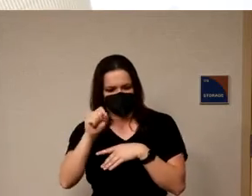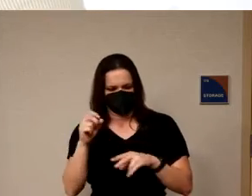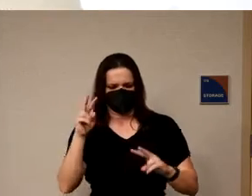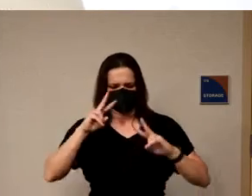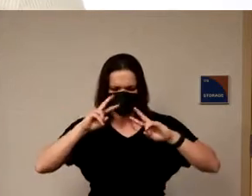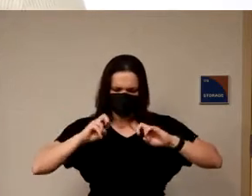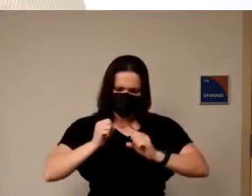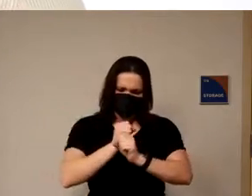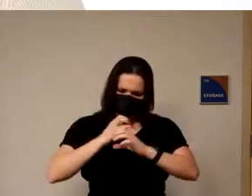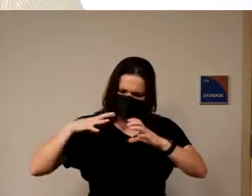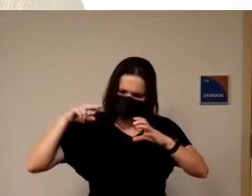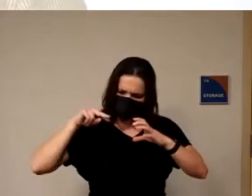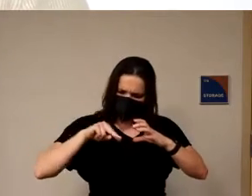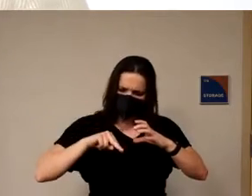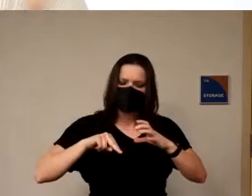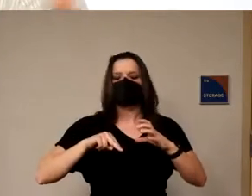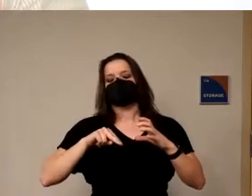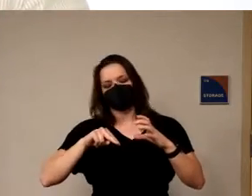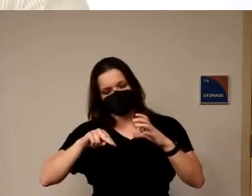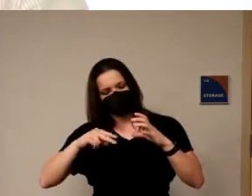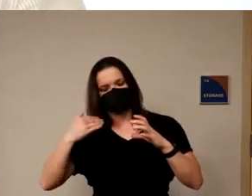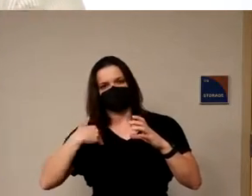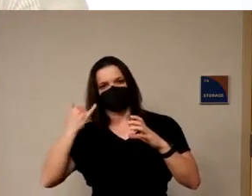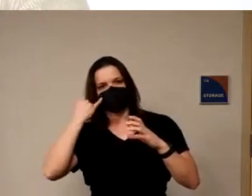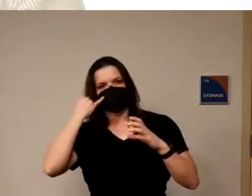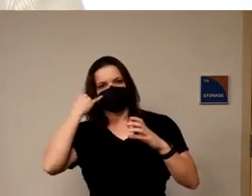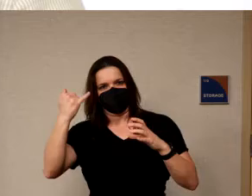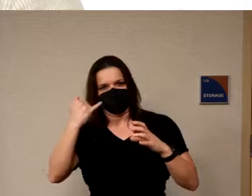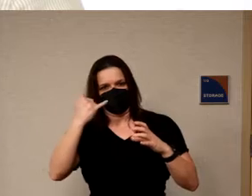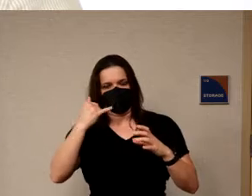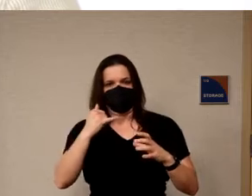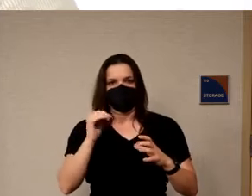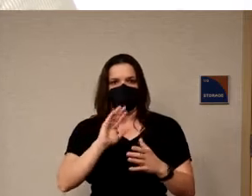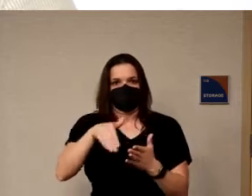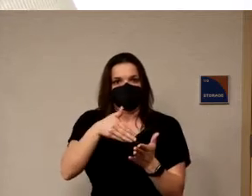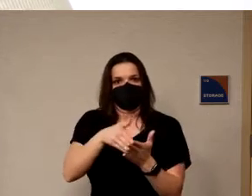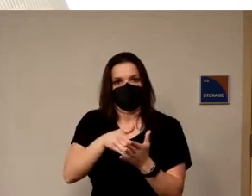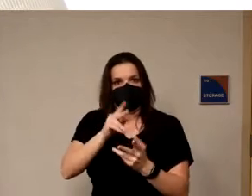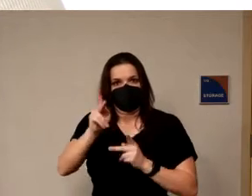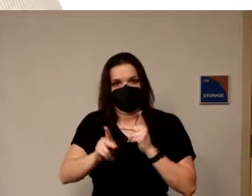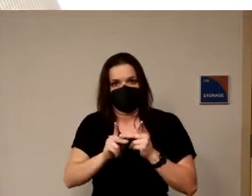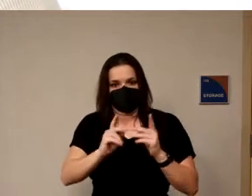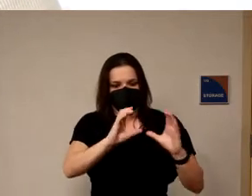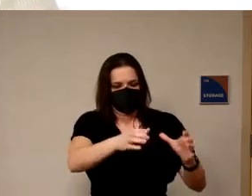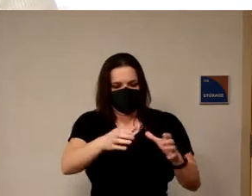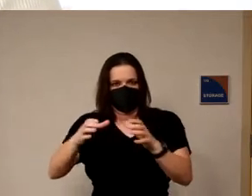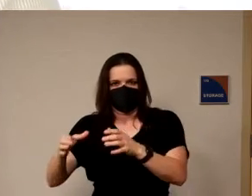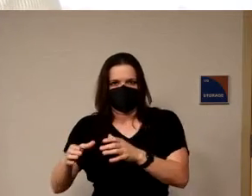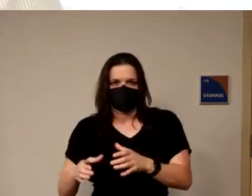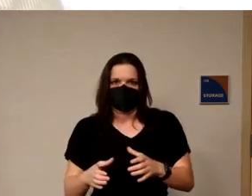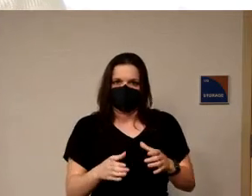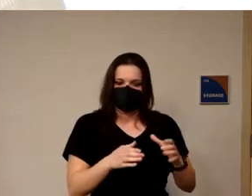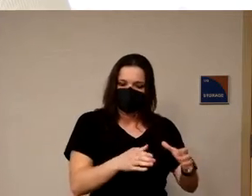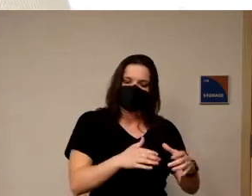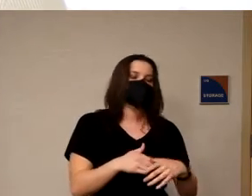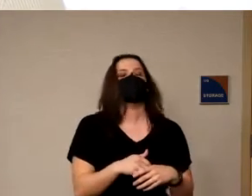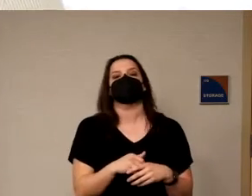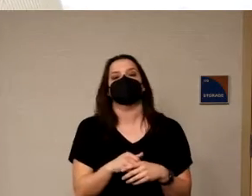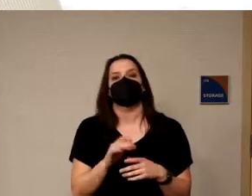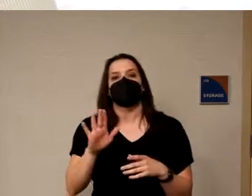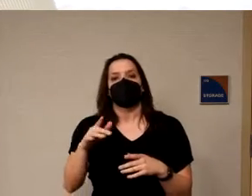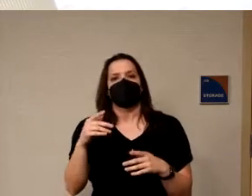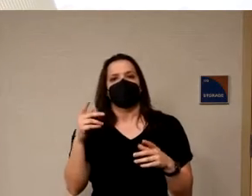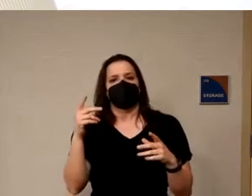seems like, especially once I get an idea for the centers of population. So when I was first looking at census designated places,